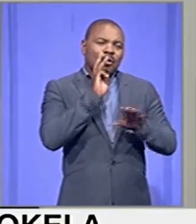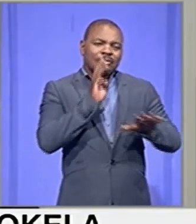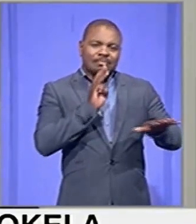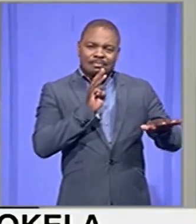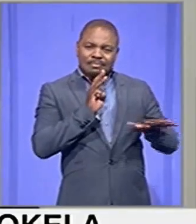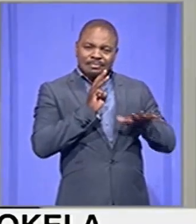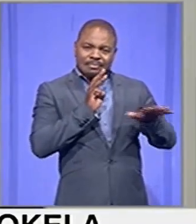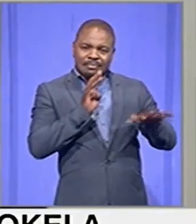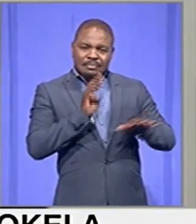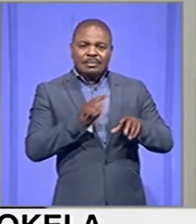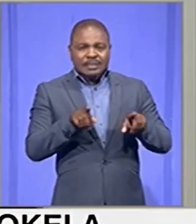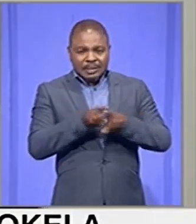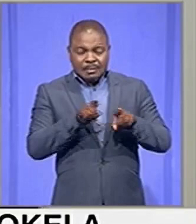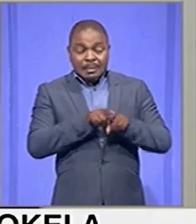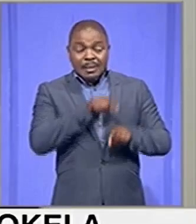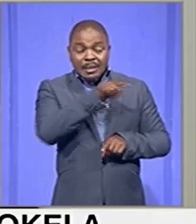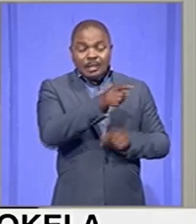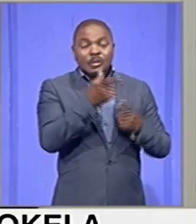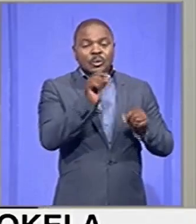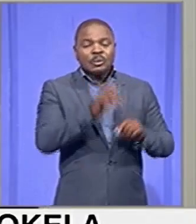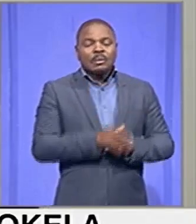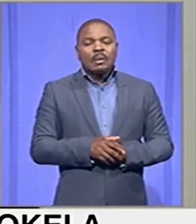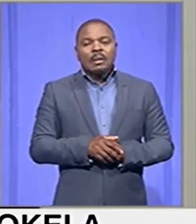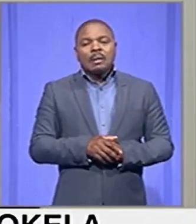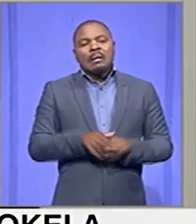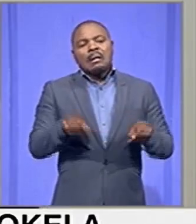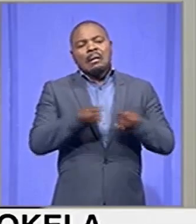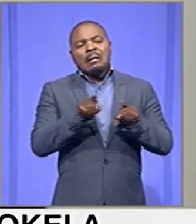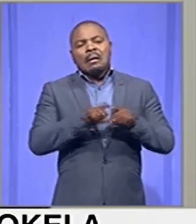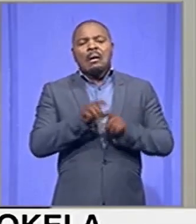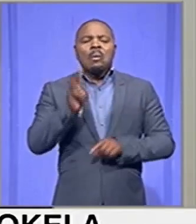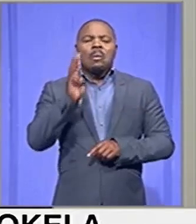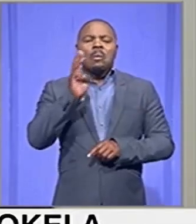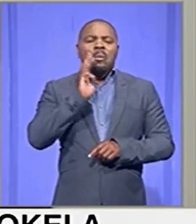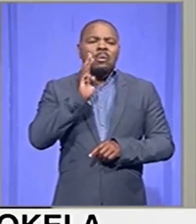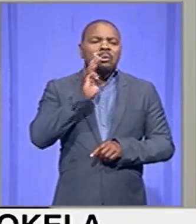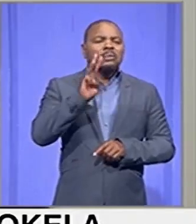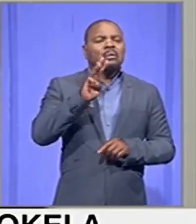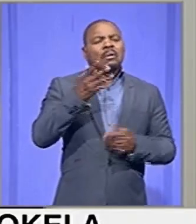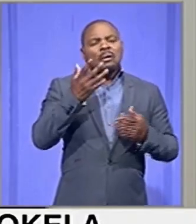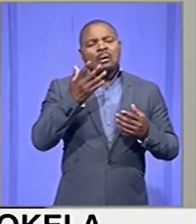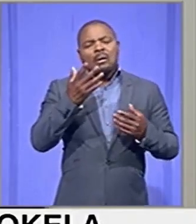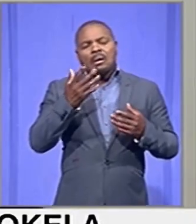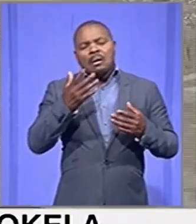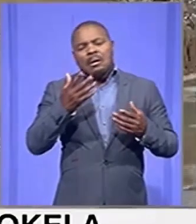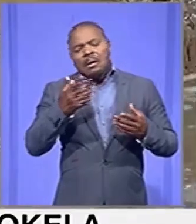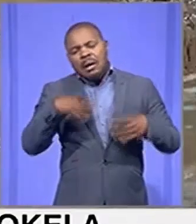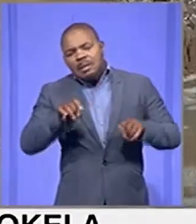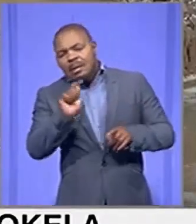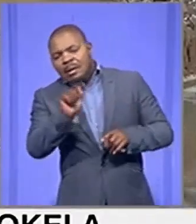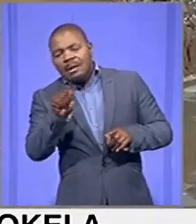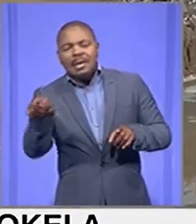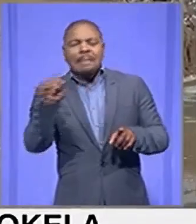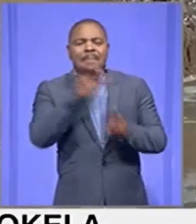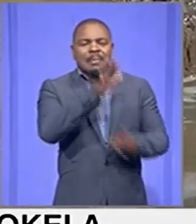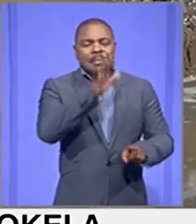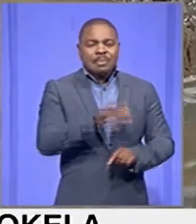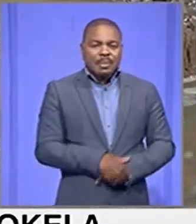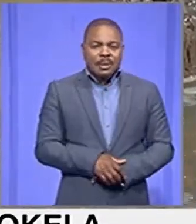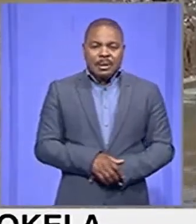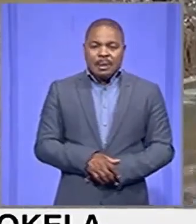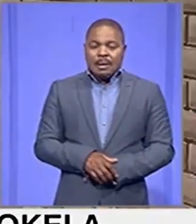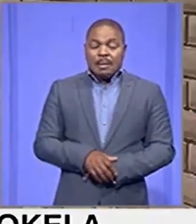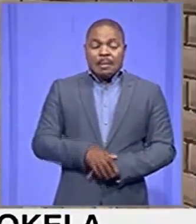these also have an impact on the aquatic life that we find in these water bodies. Ba lelapa ba dumela